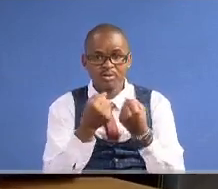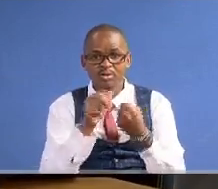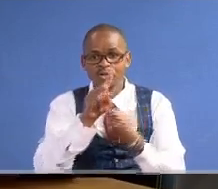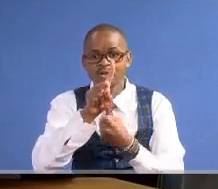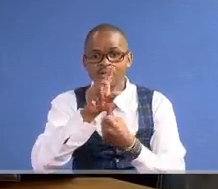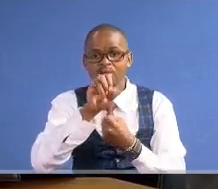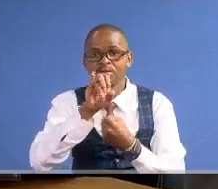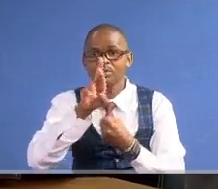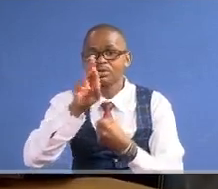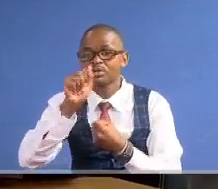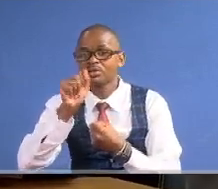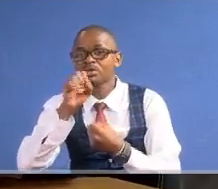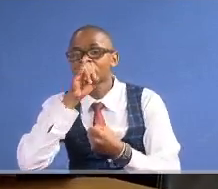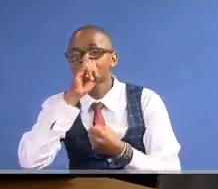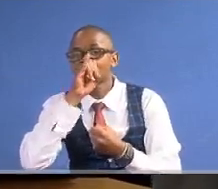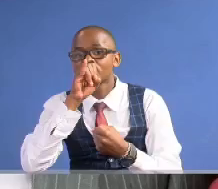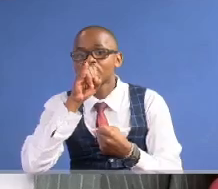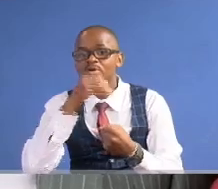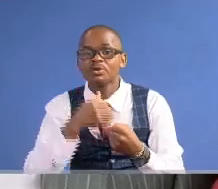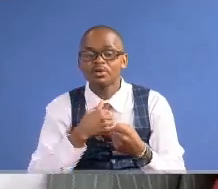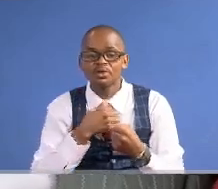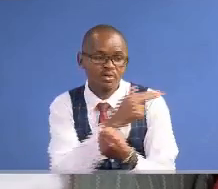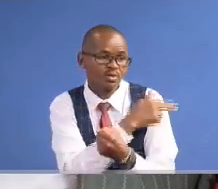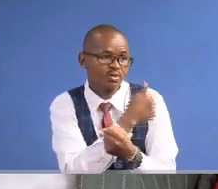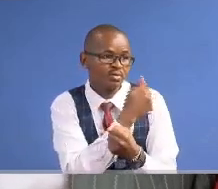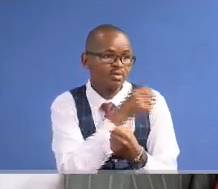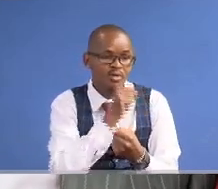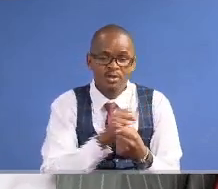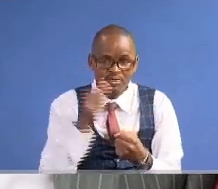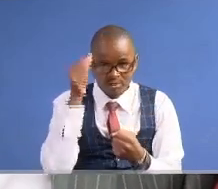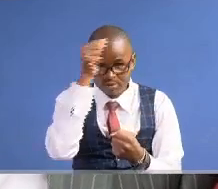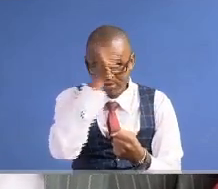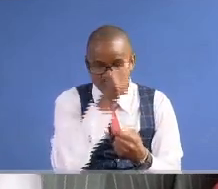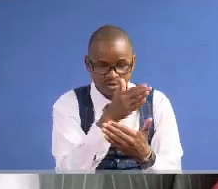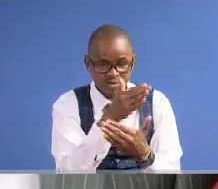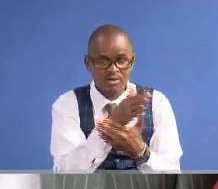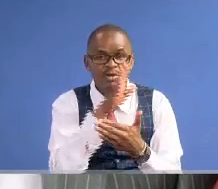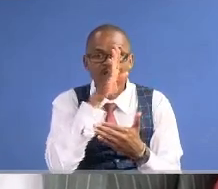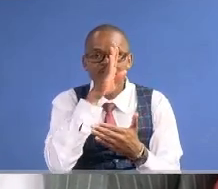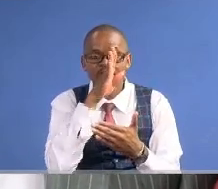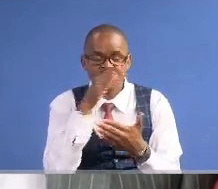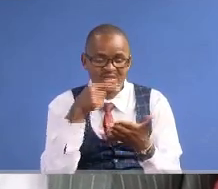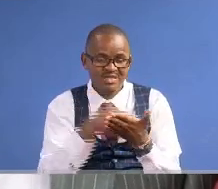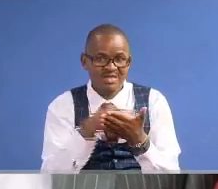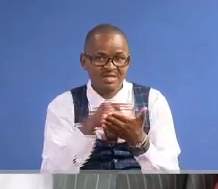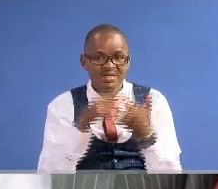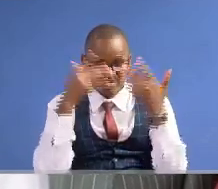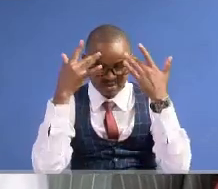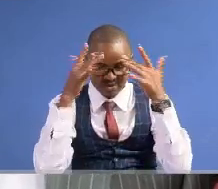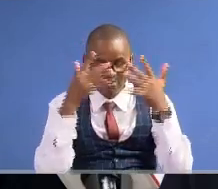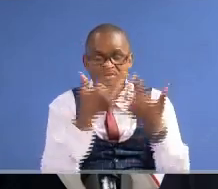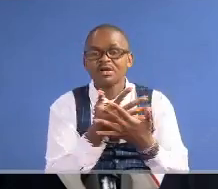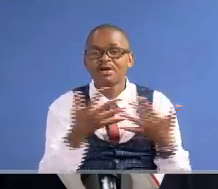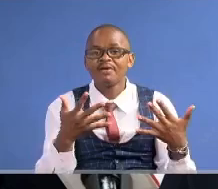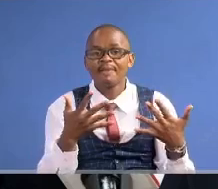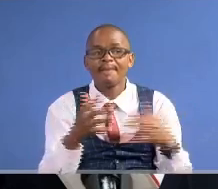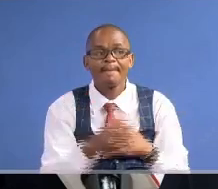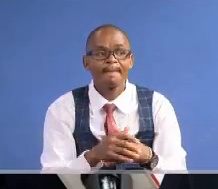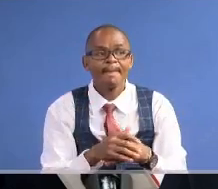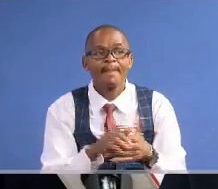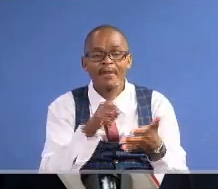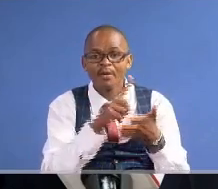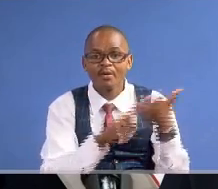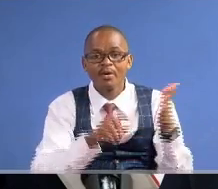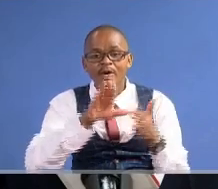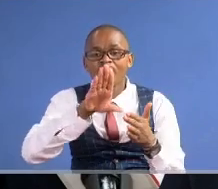Kibra by-election, is allegedly hospitalized in South Africa after being injected by unknown substance. Honorable